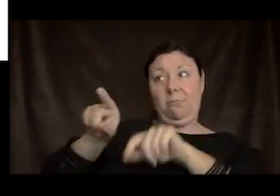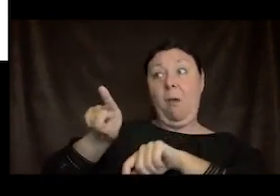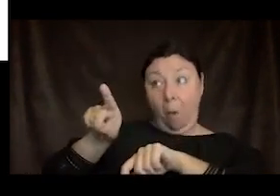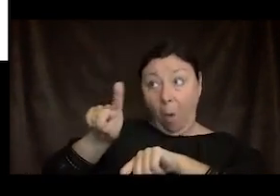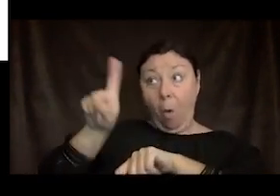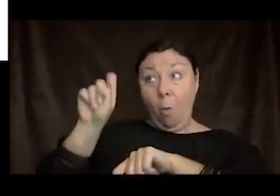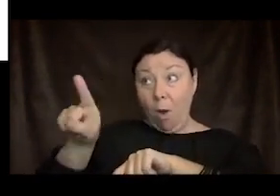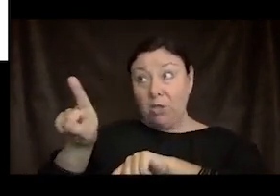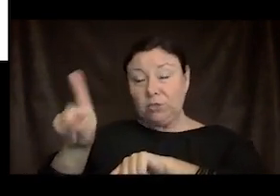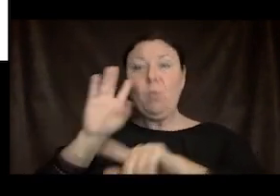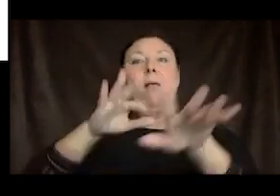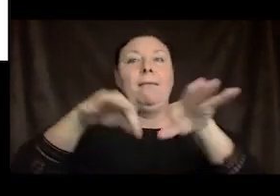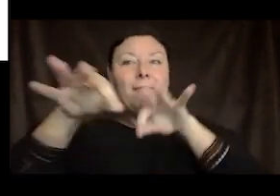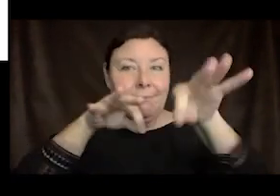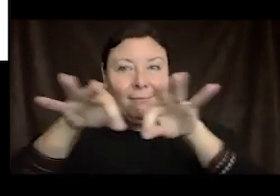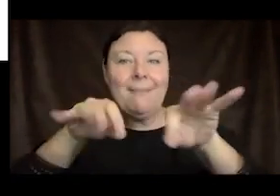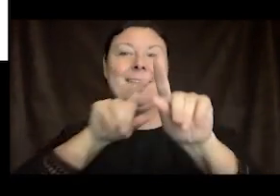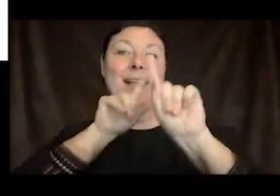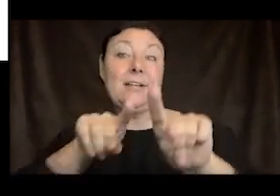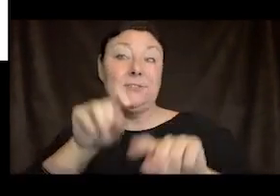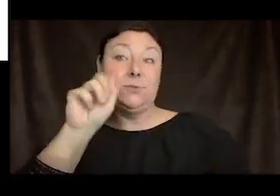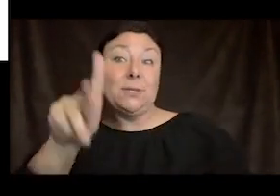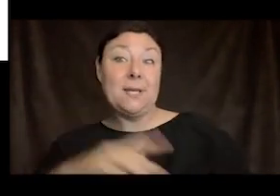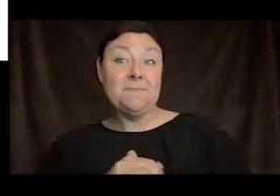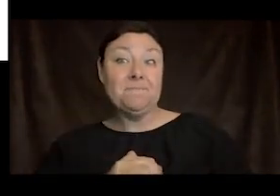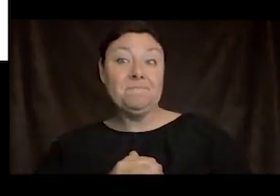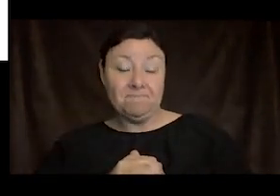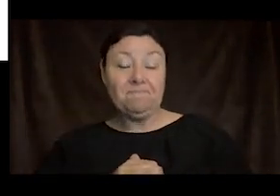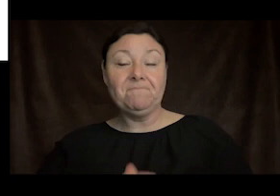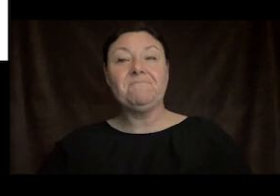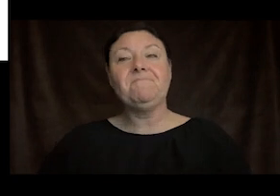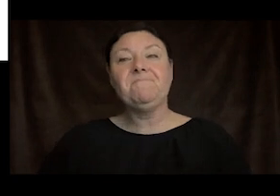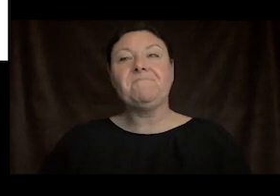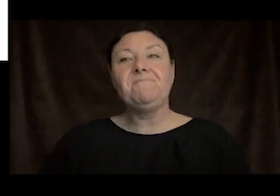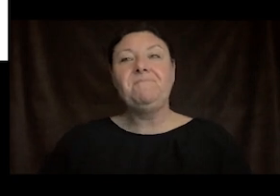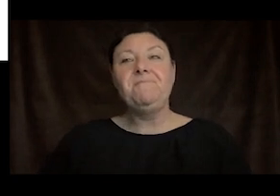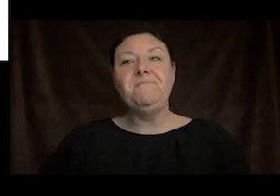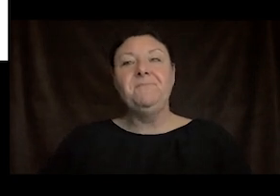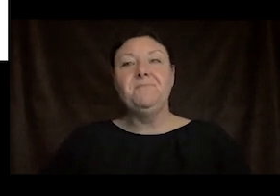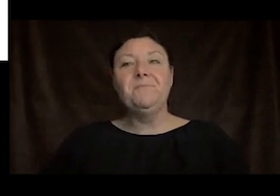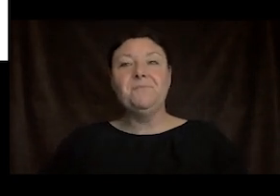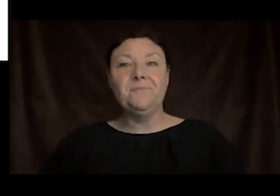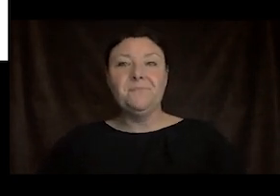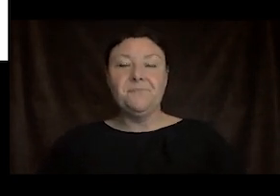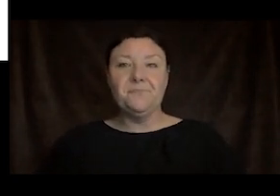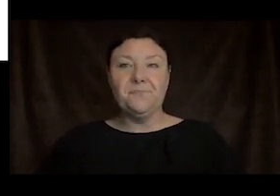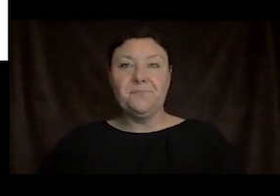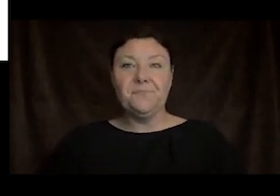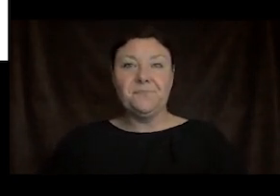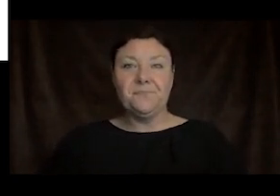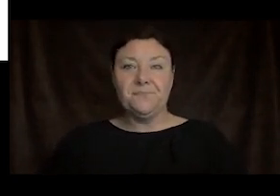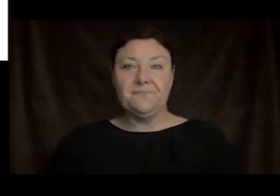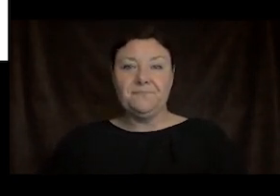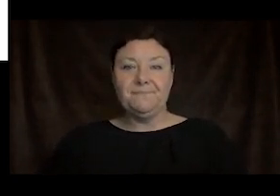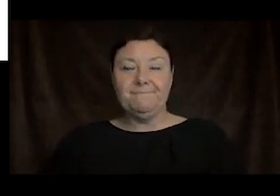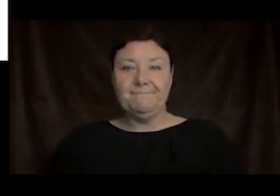another one of our ODE consultants will be monitoring the chat for questions or concerns throughout.